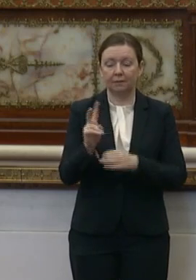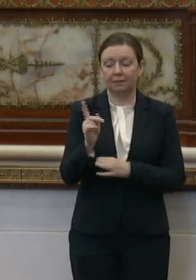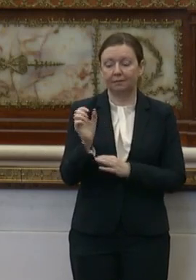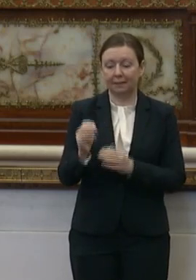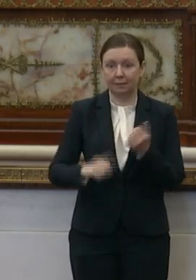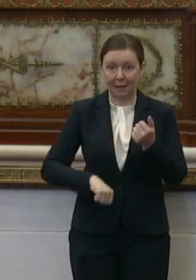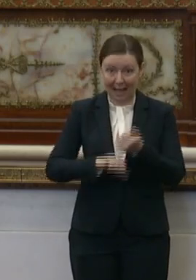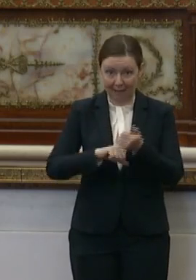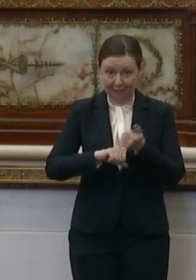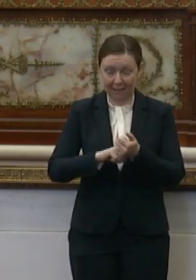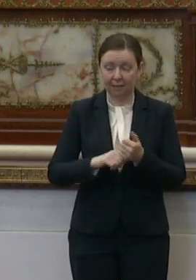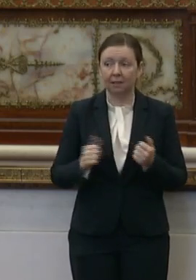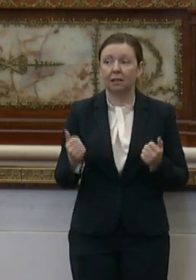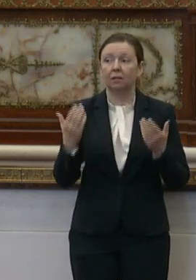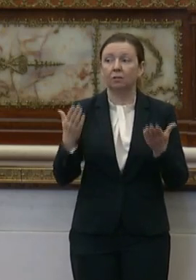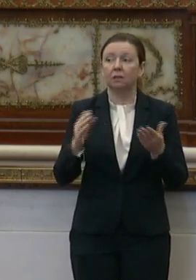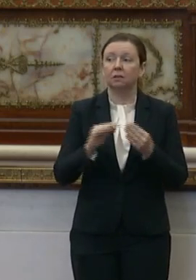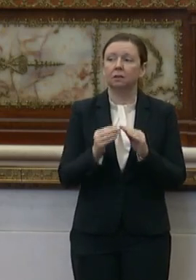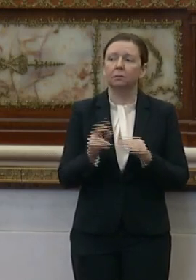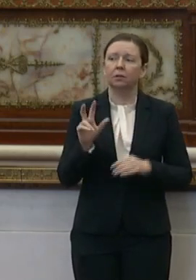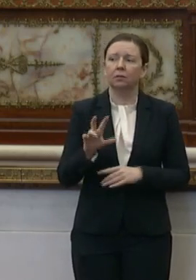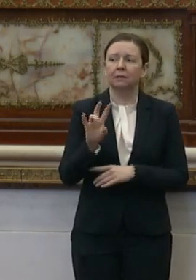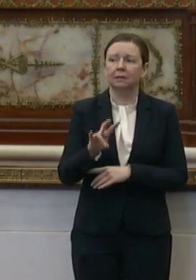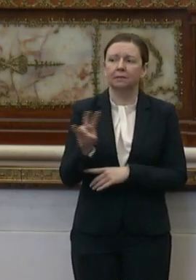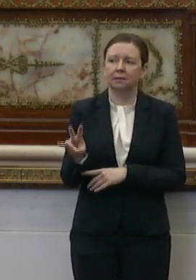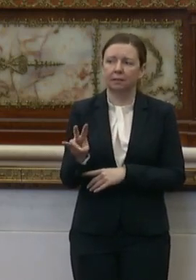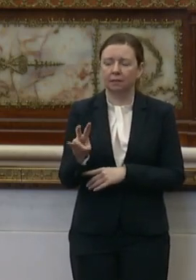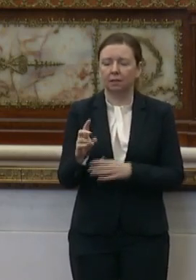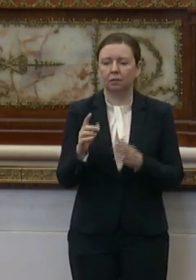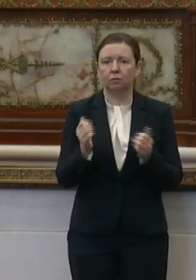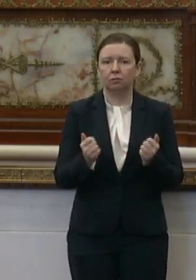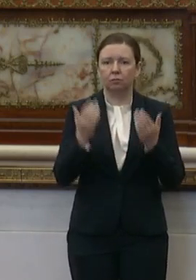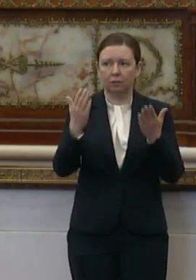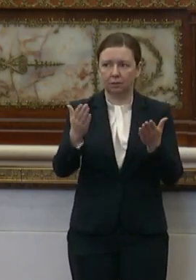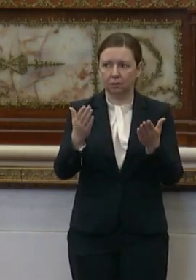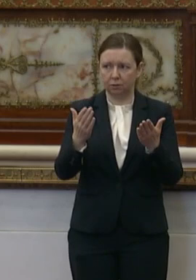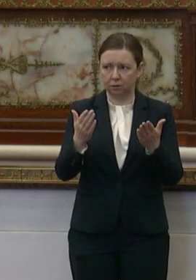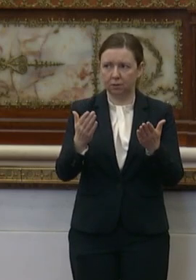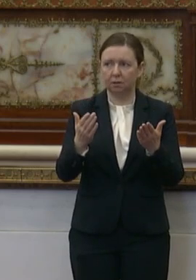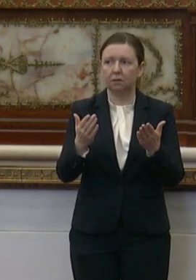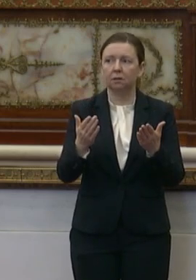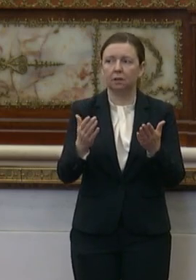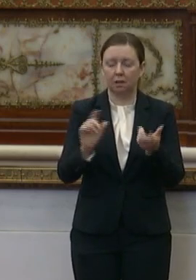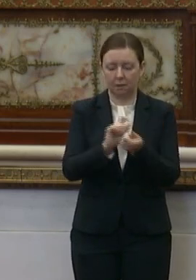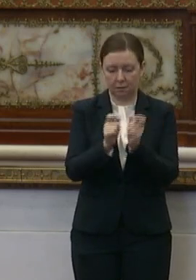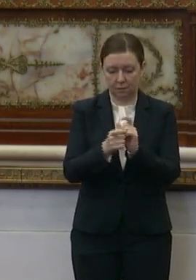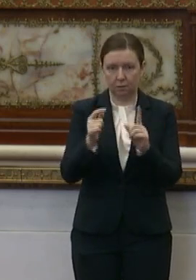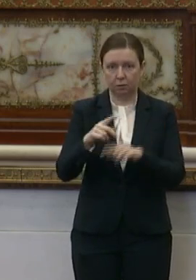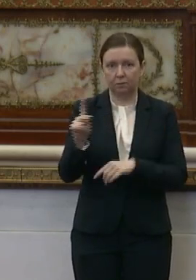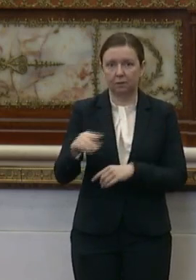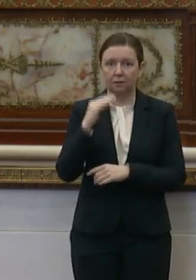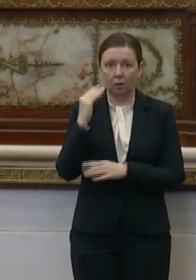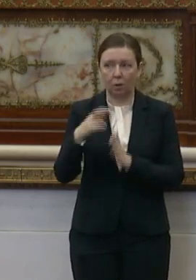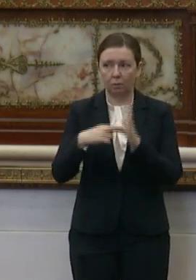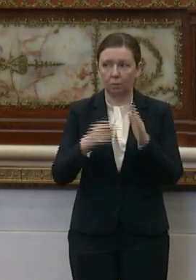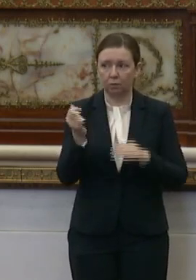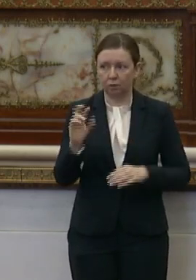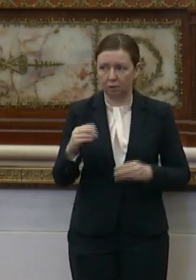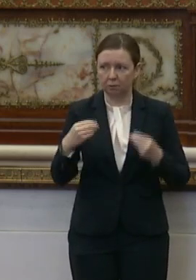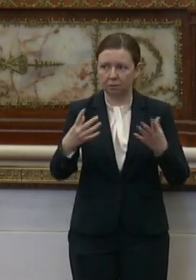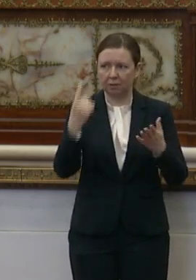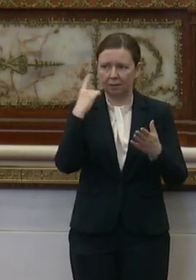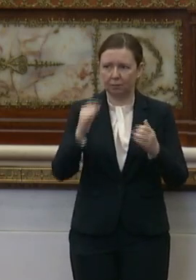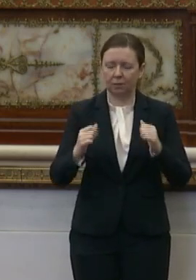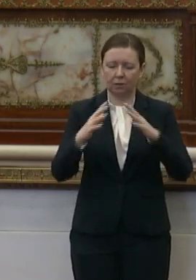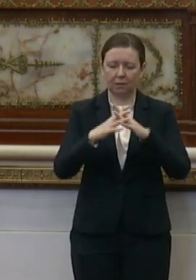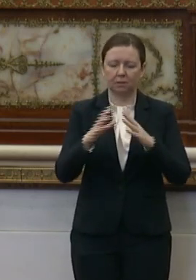Advocate. And resolution number 200377, entitled The Resolution Proposing an Amendment to the Philadelphia Home Rule Charter to provide for the